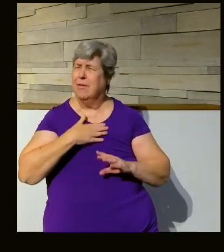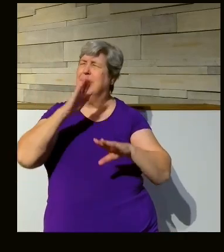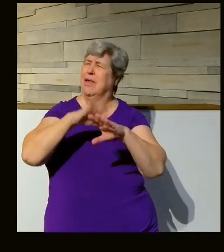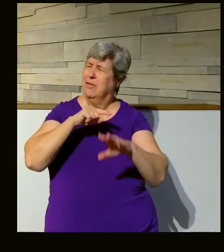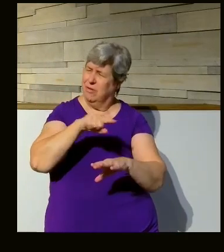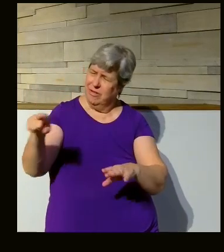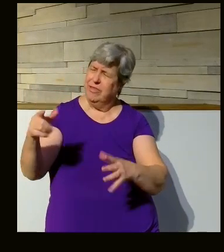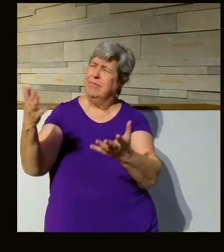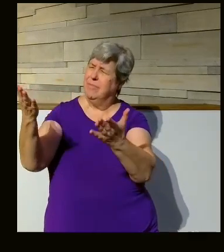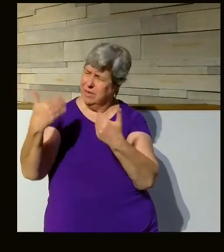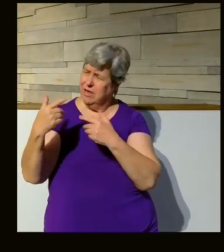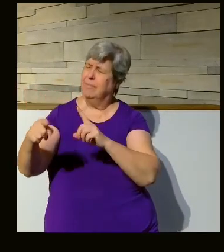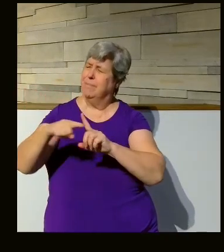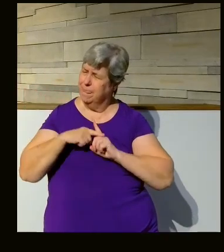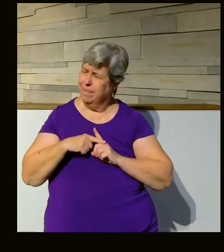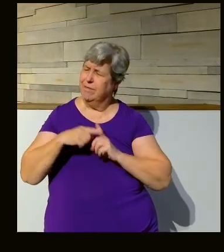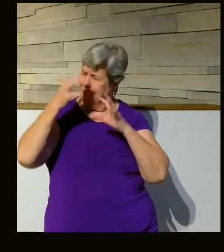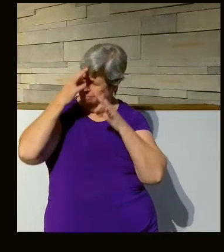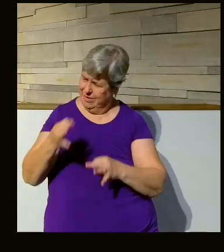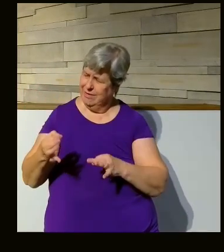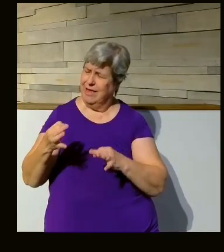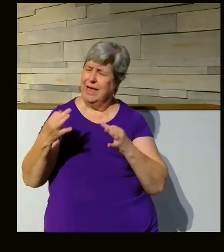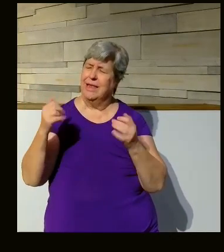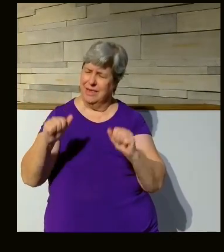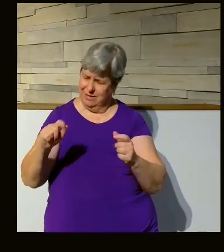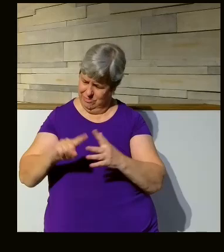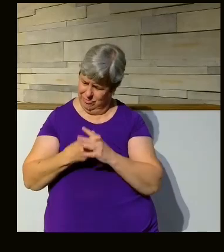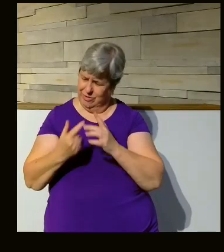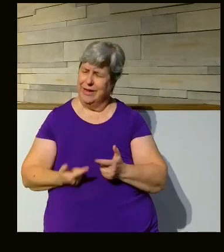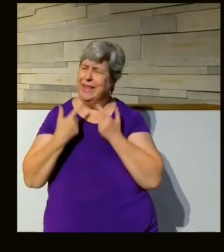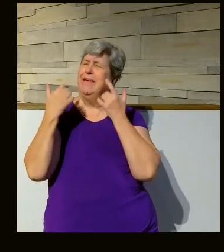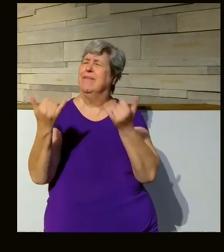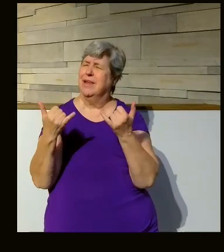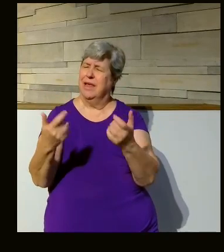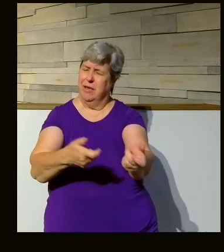for salvation. Today is the day that that life begins. Bring them forward right